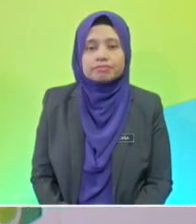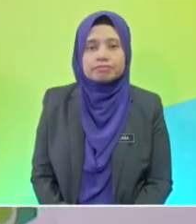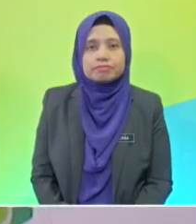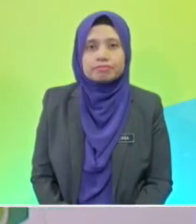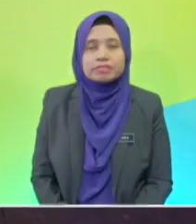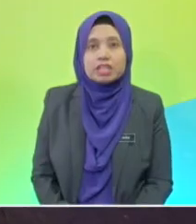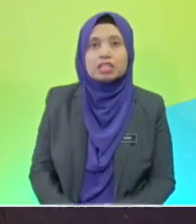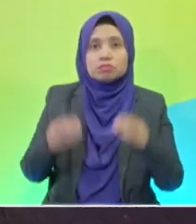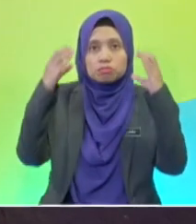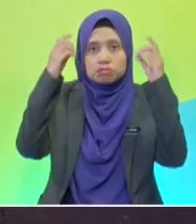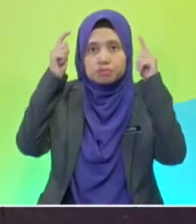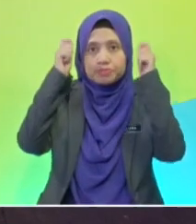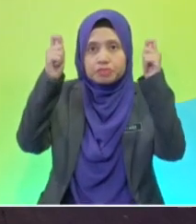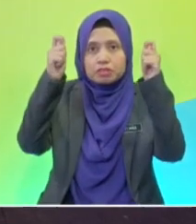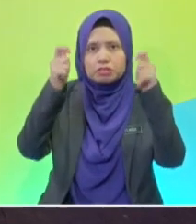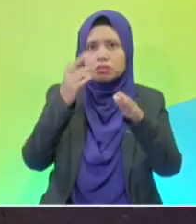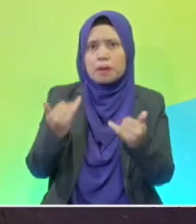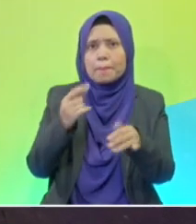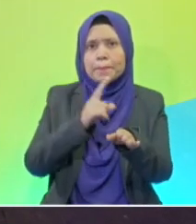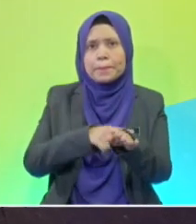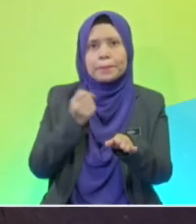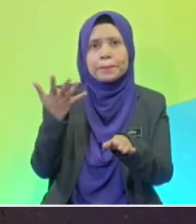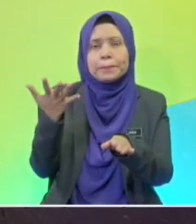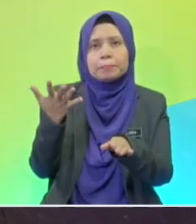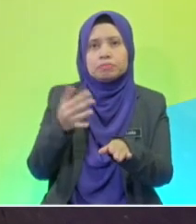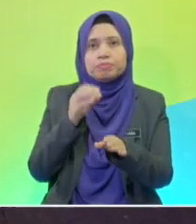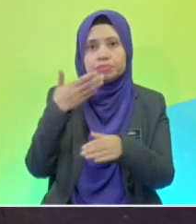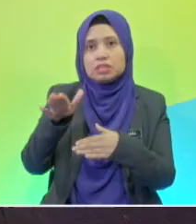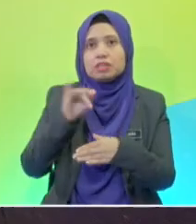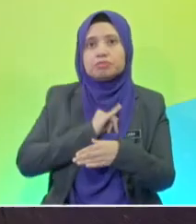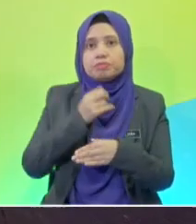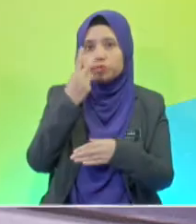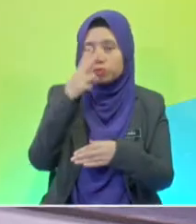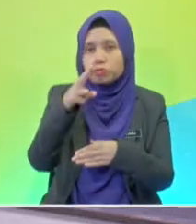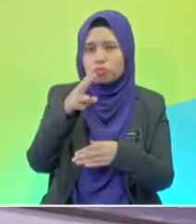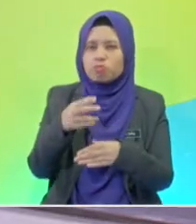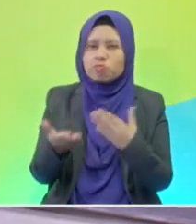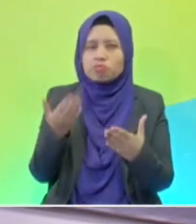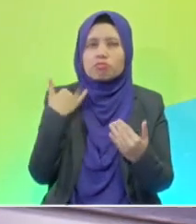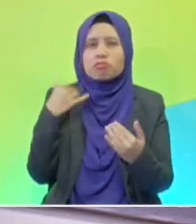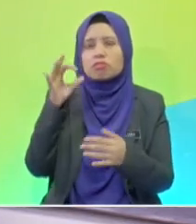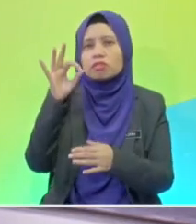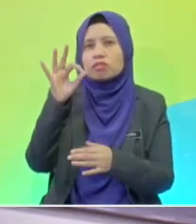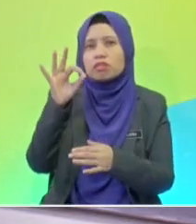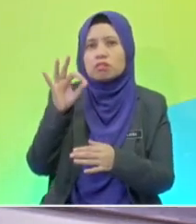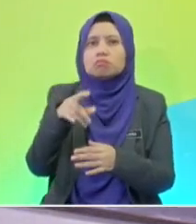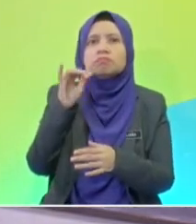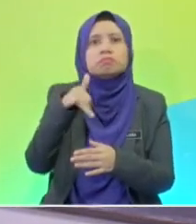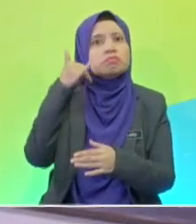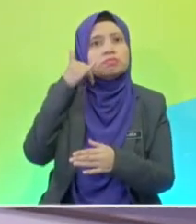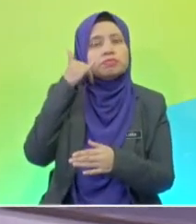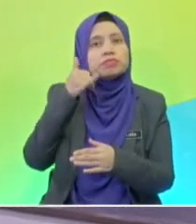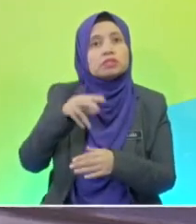Teacher, is it time yet? What time is it? Let me see. Oh, I think it's almost time. Let me just call the pupils. Okay.